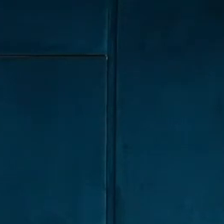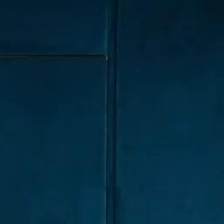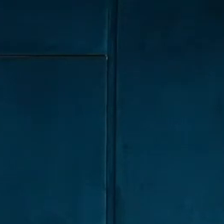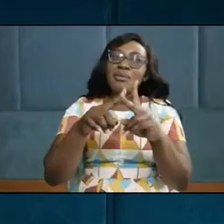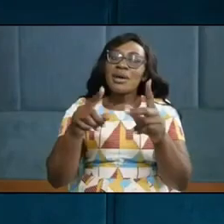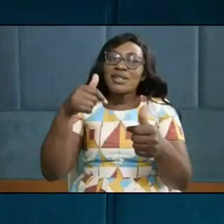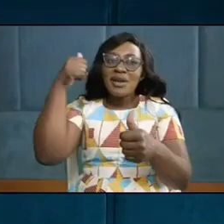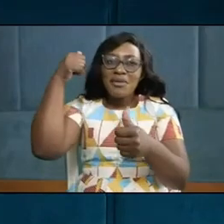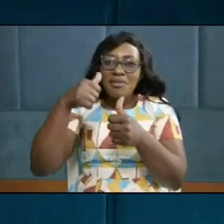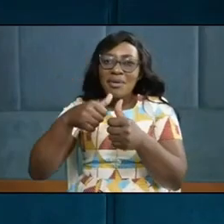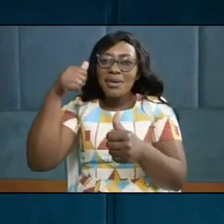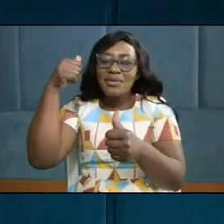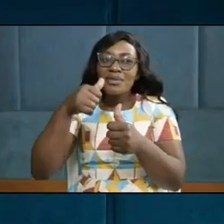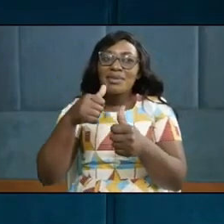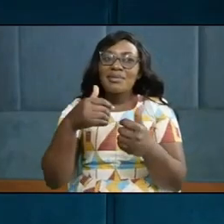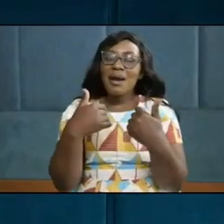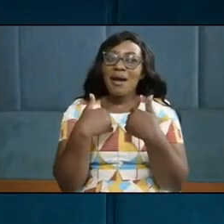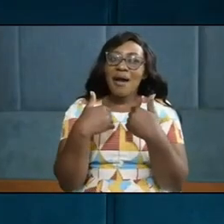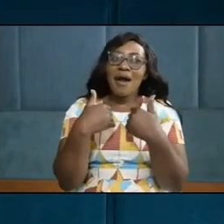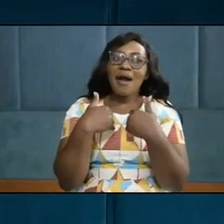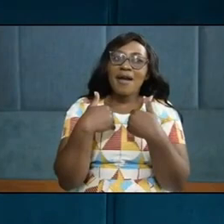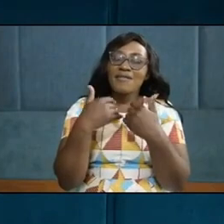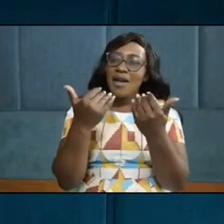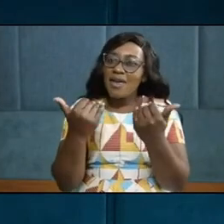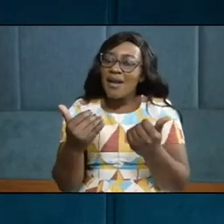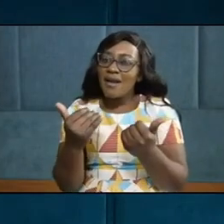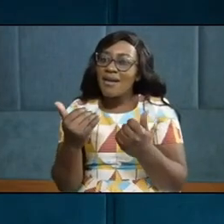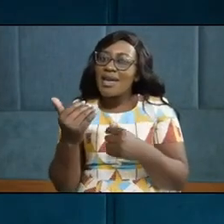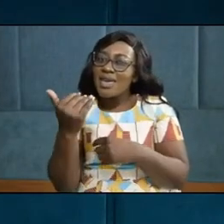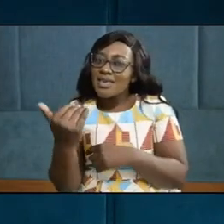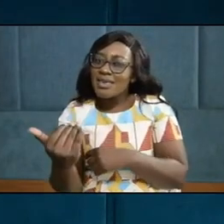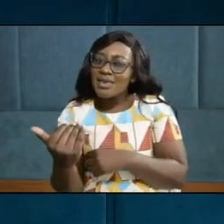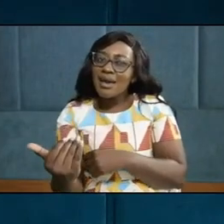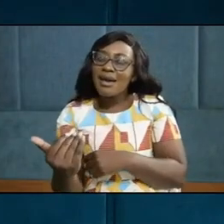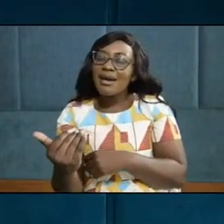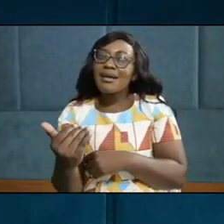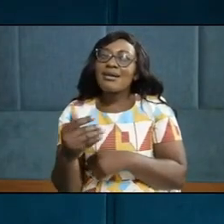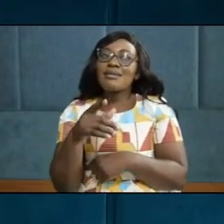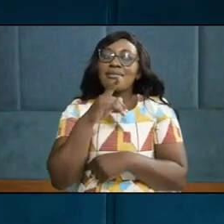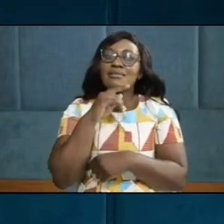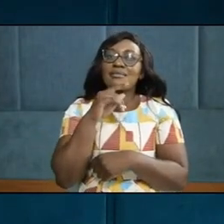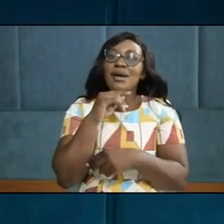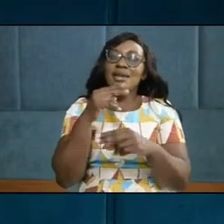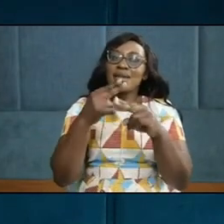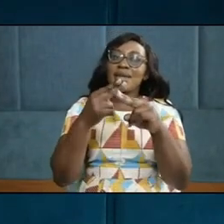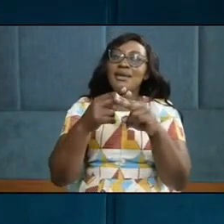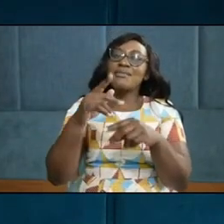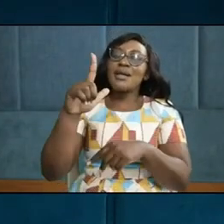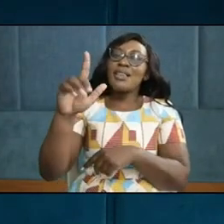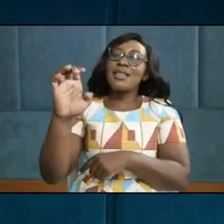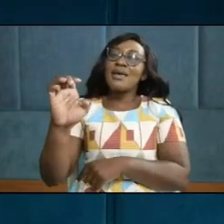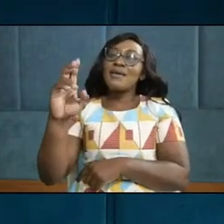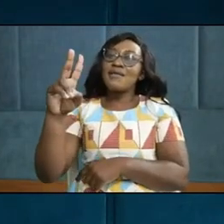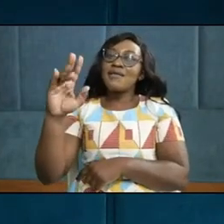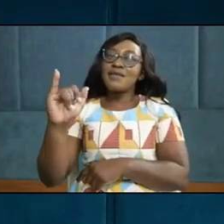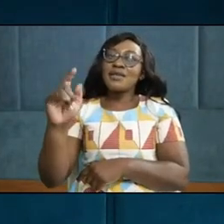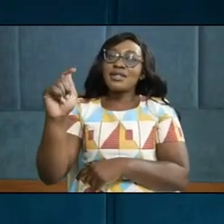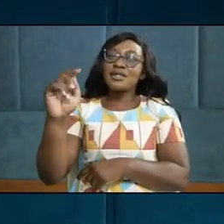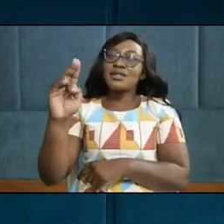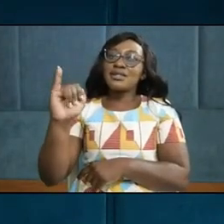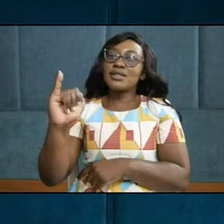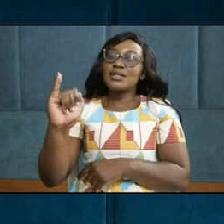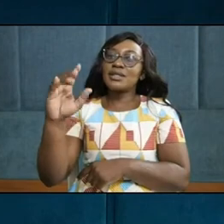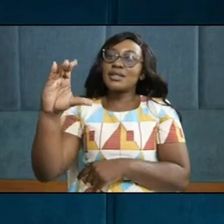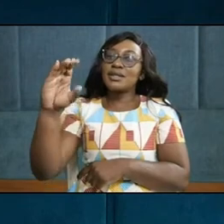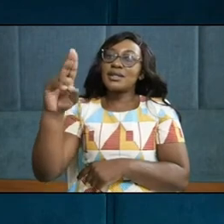I remember. There was a young man. Mm-hmm. His name was Eutychus. He was seated by the windowsill.